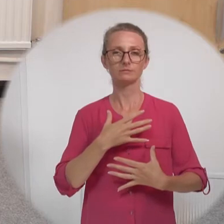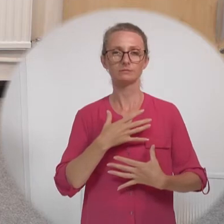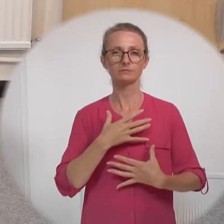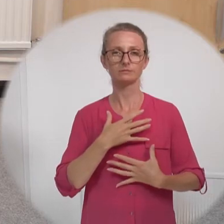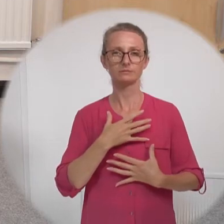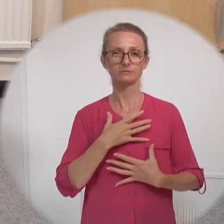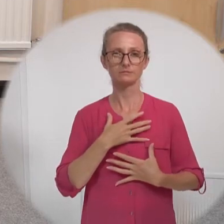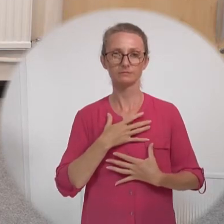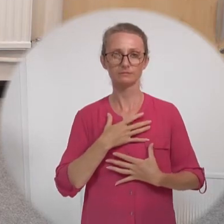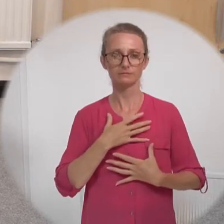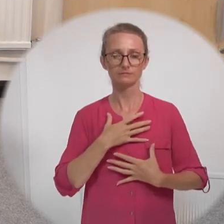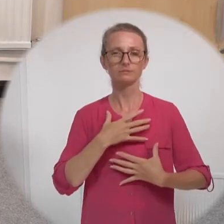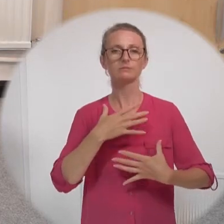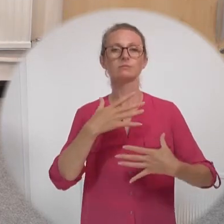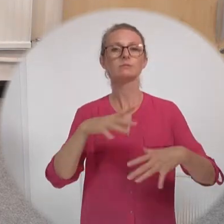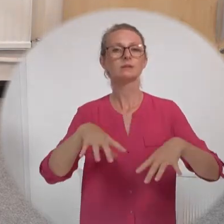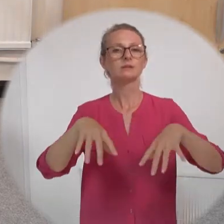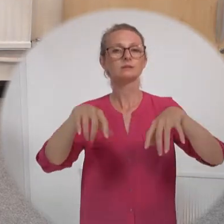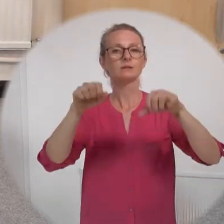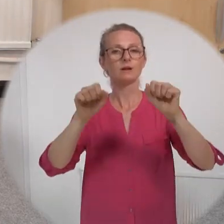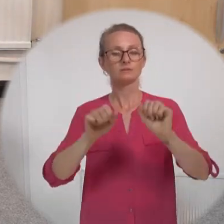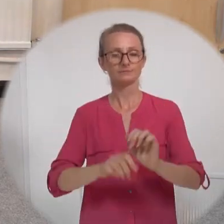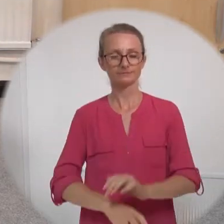Begin on the next in-breath.